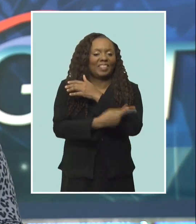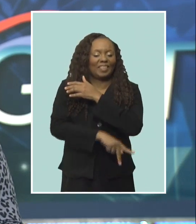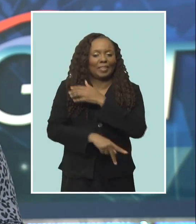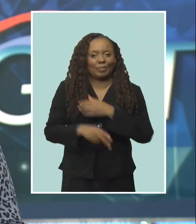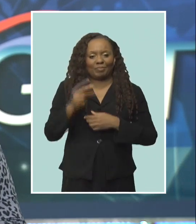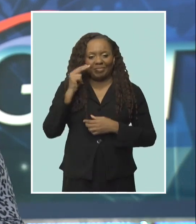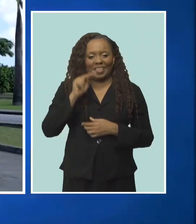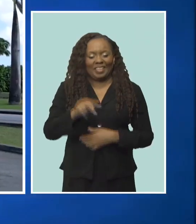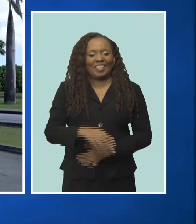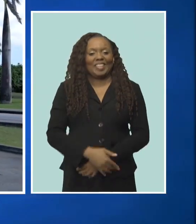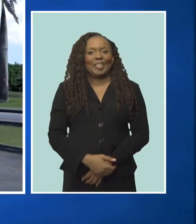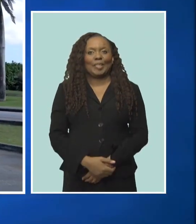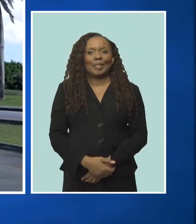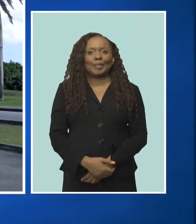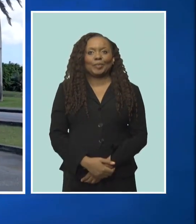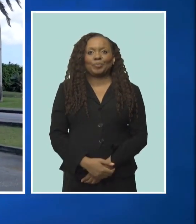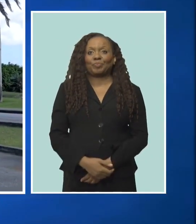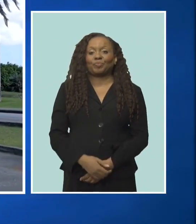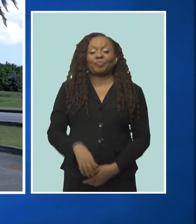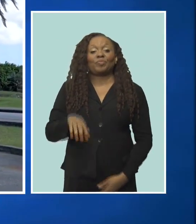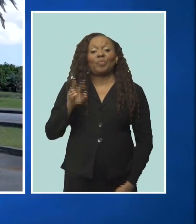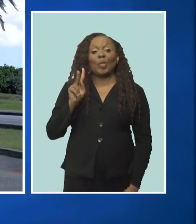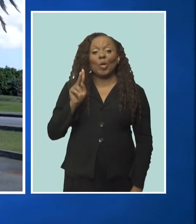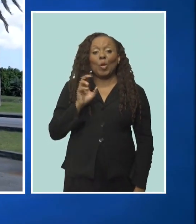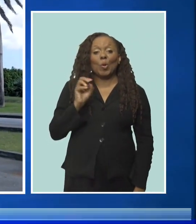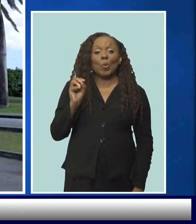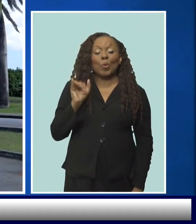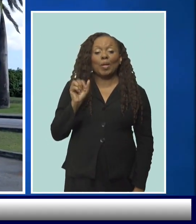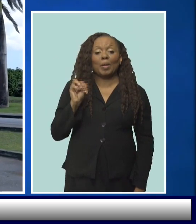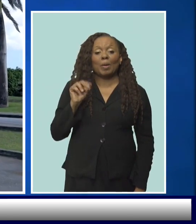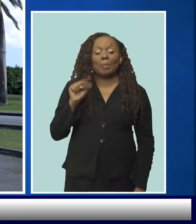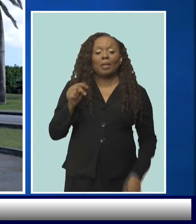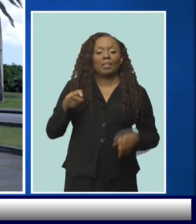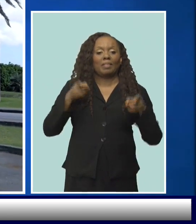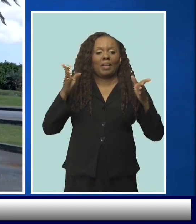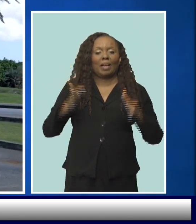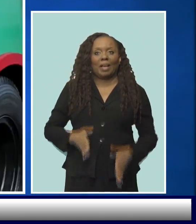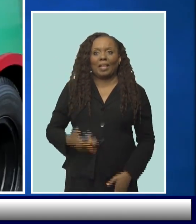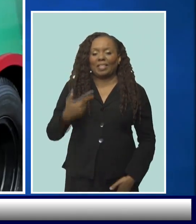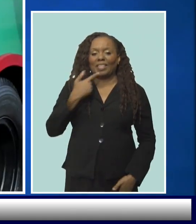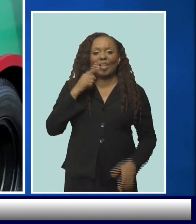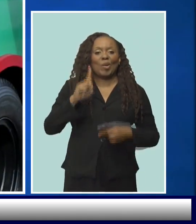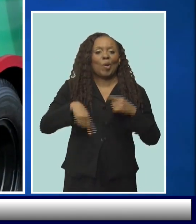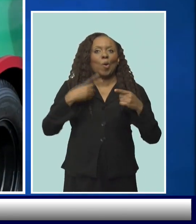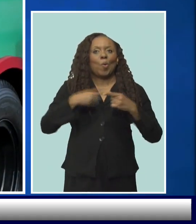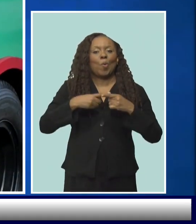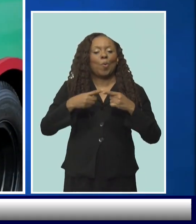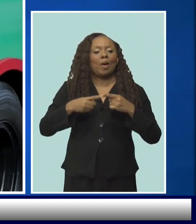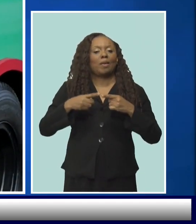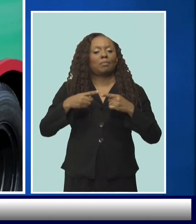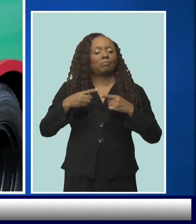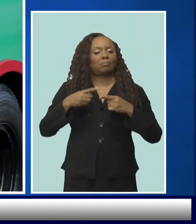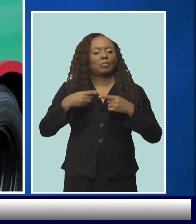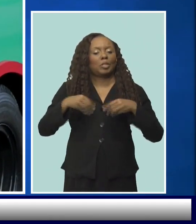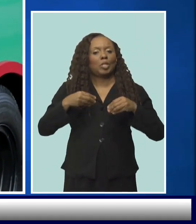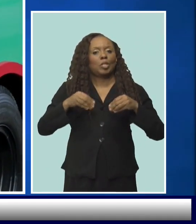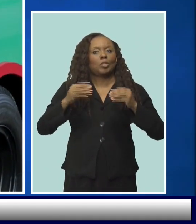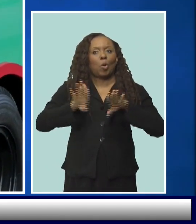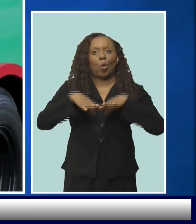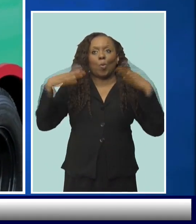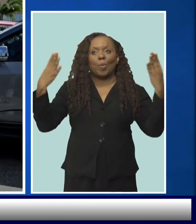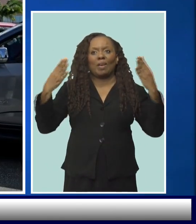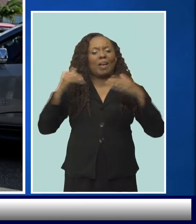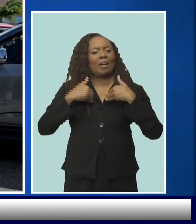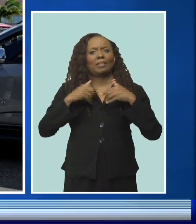there. Director of Kooyman megastore Yuri Kooyman says after the store opened, they had to overcome a number of unforeseen